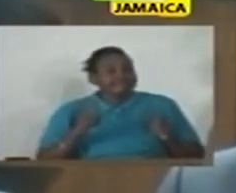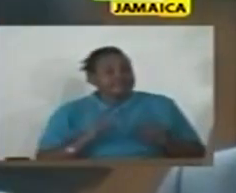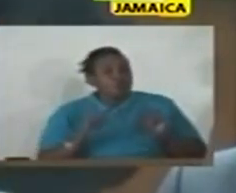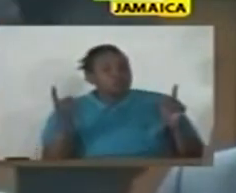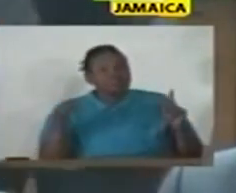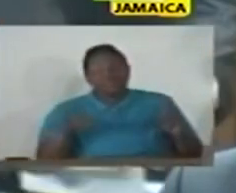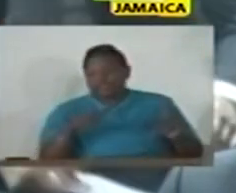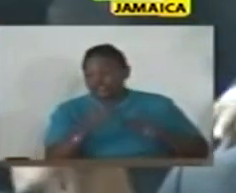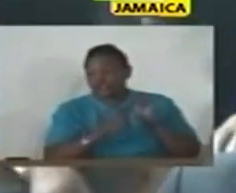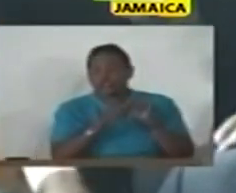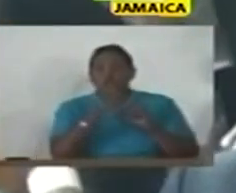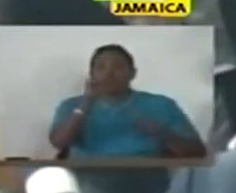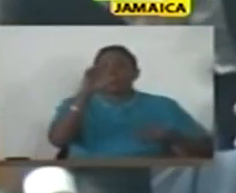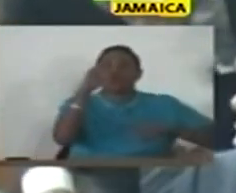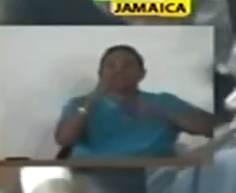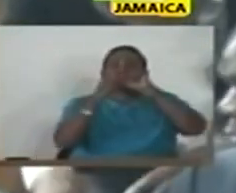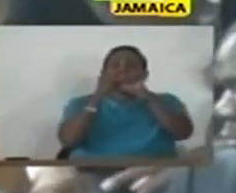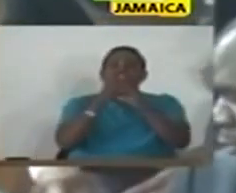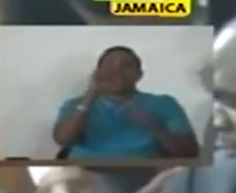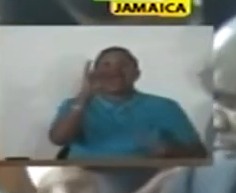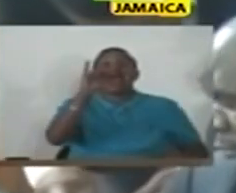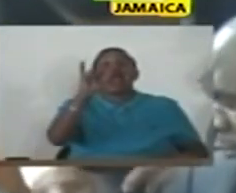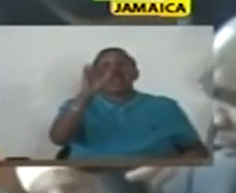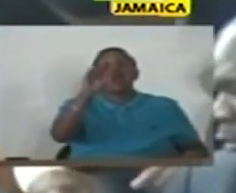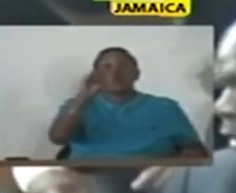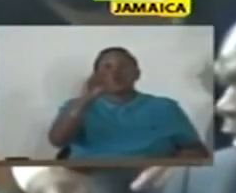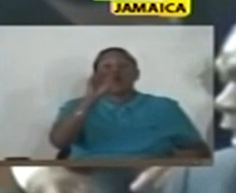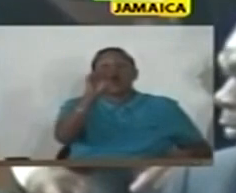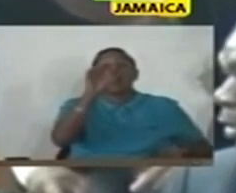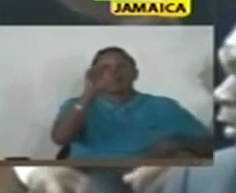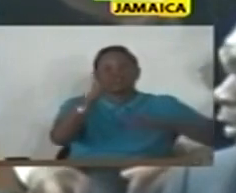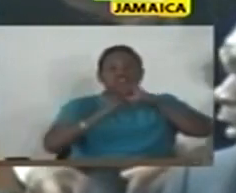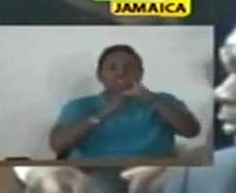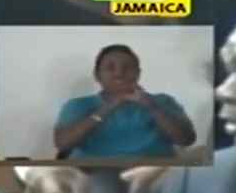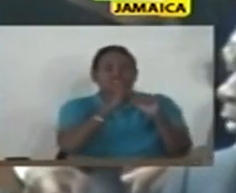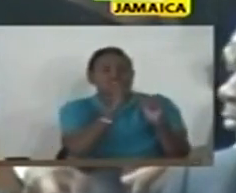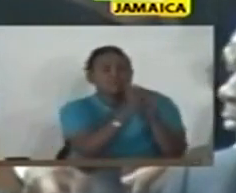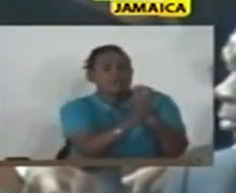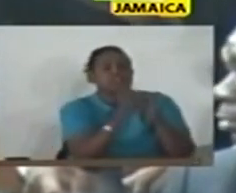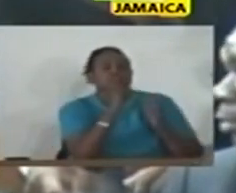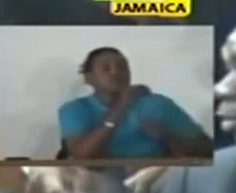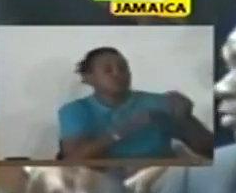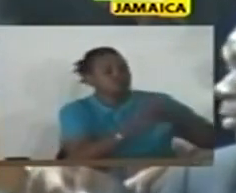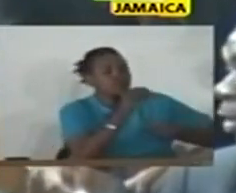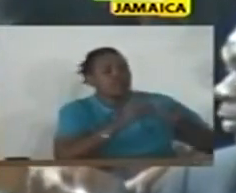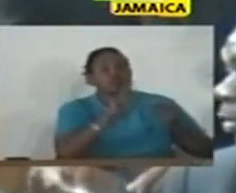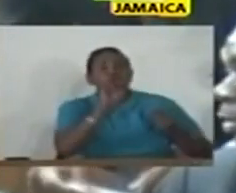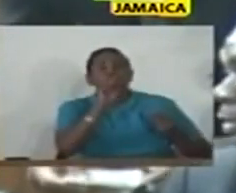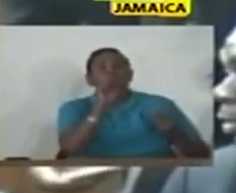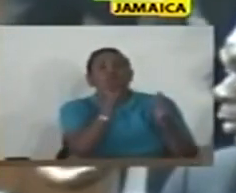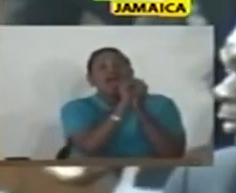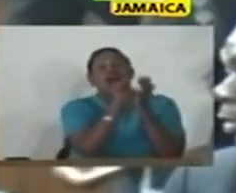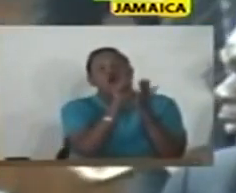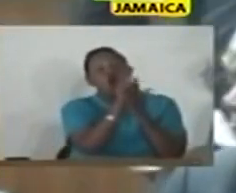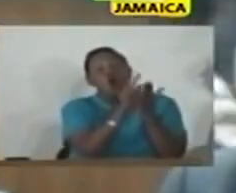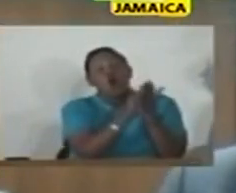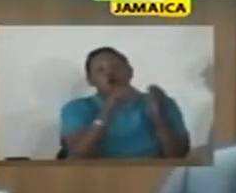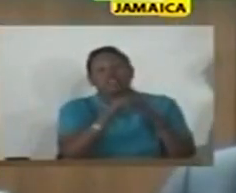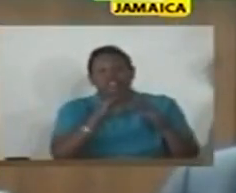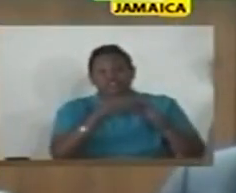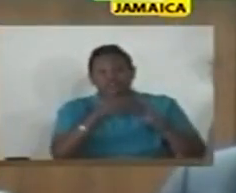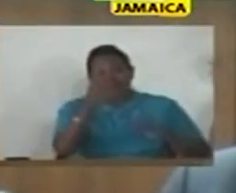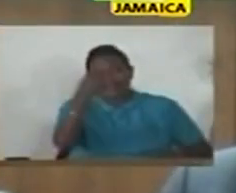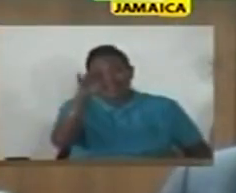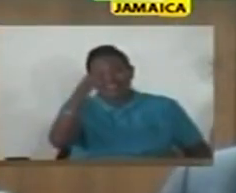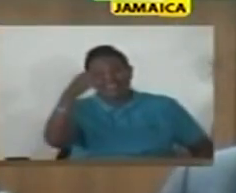100th anniversary of the ILO and the 100th anniversary of the passage of the Trade Union Act in Jamaica,